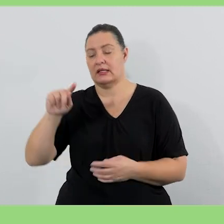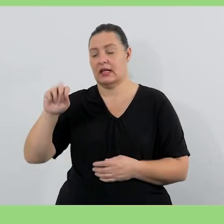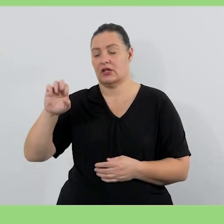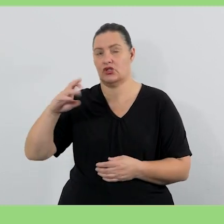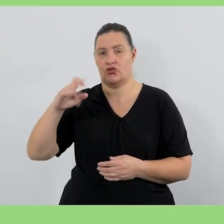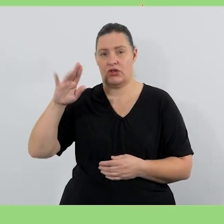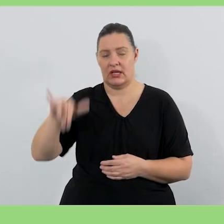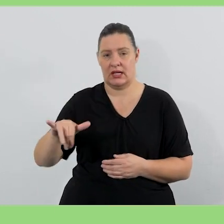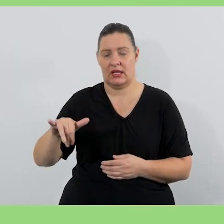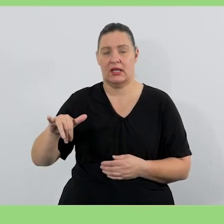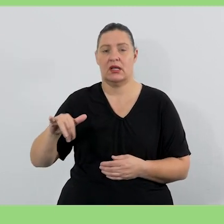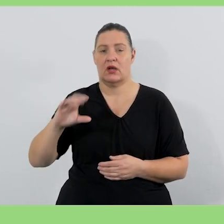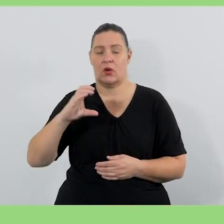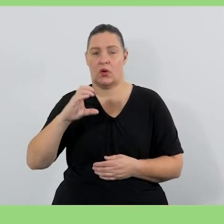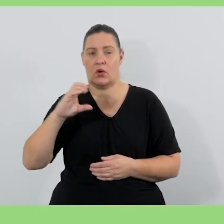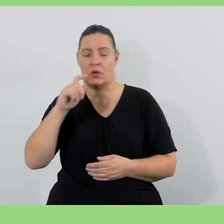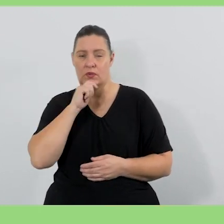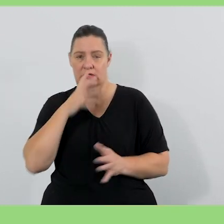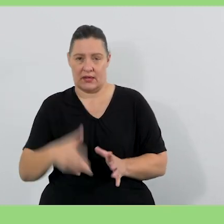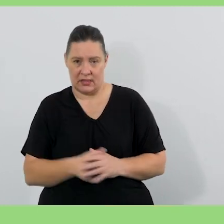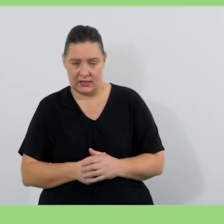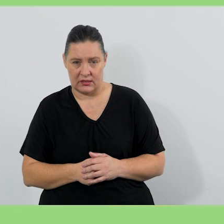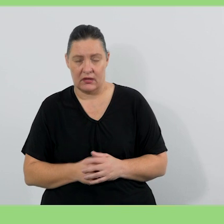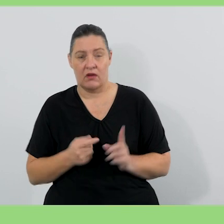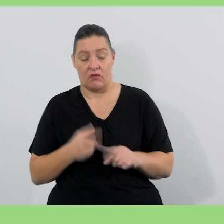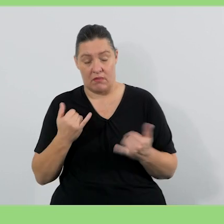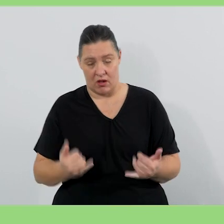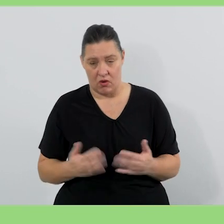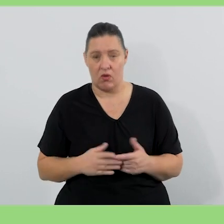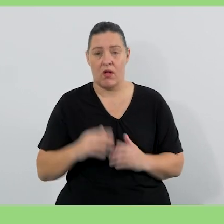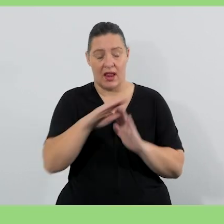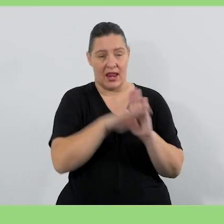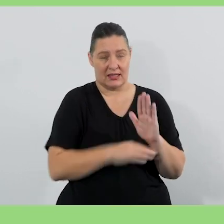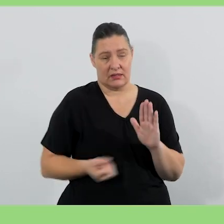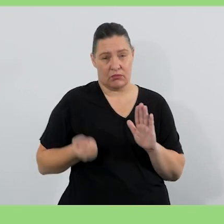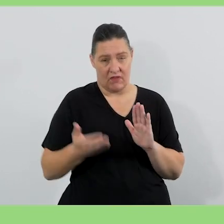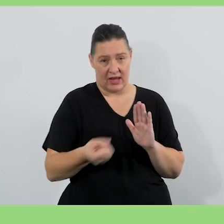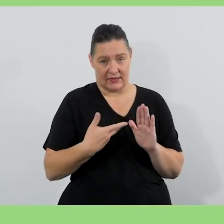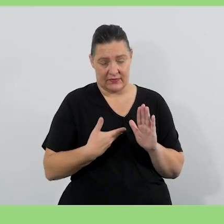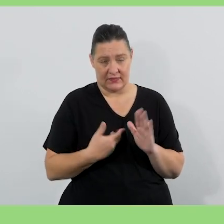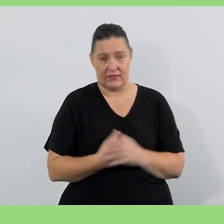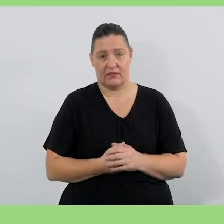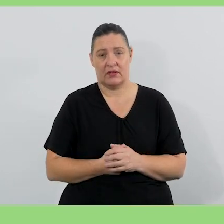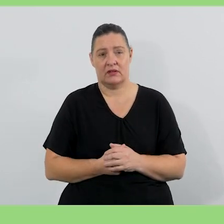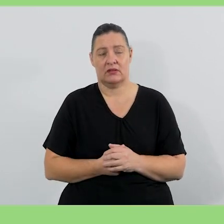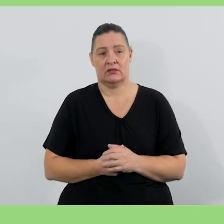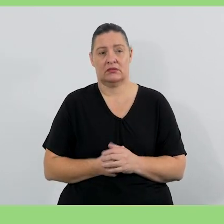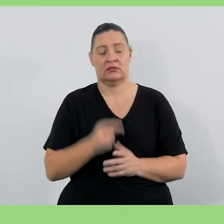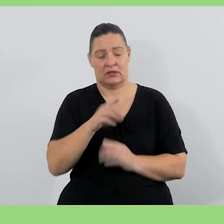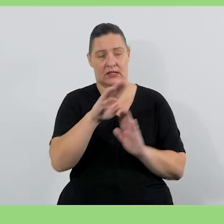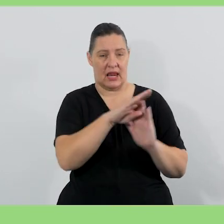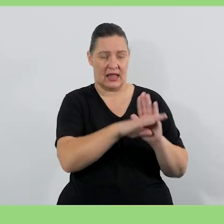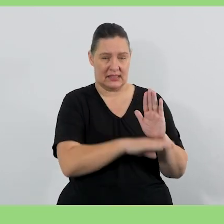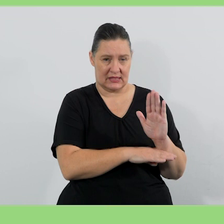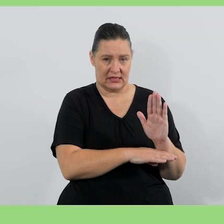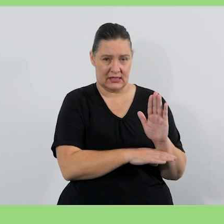we have tertiary consumer. So now, from the list provided to us,